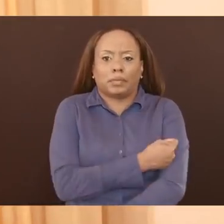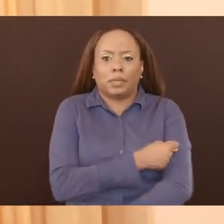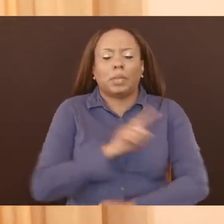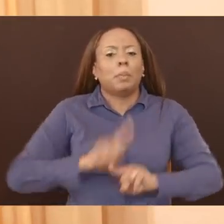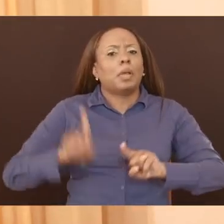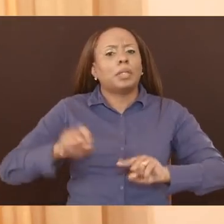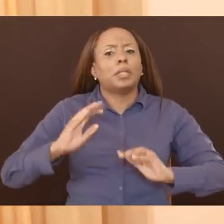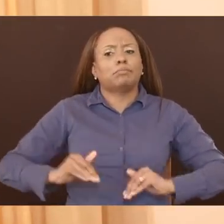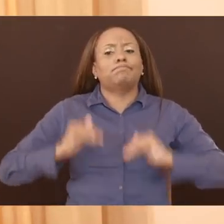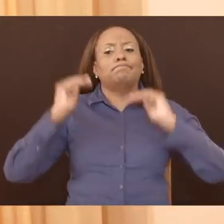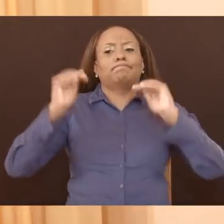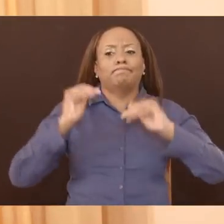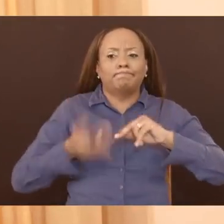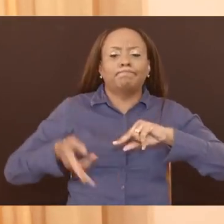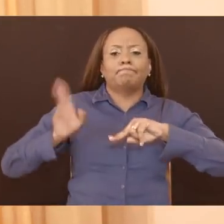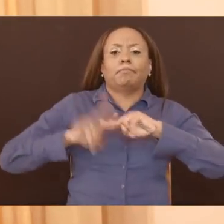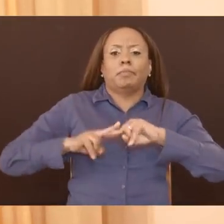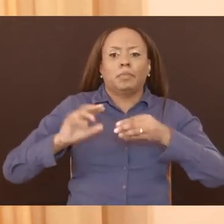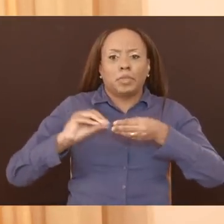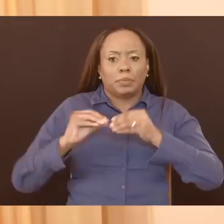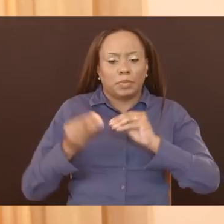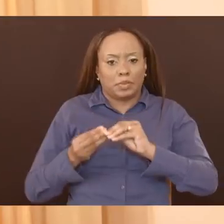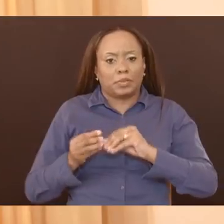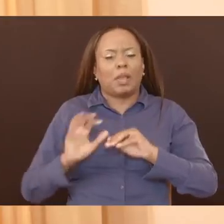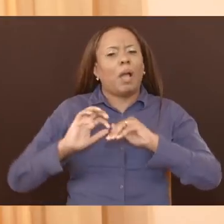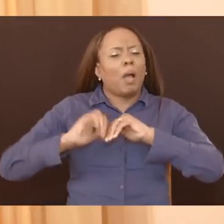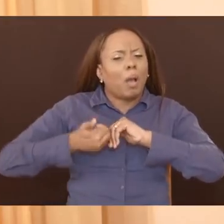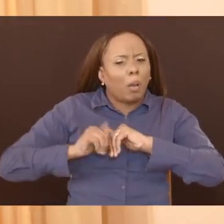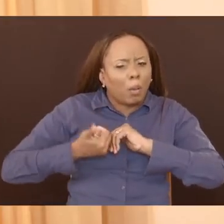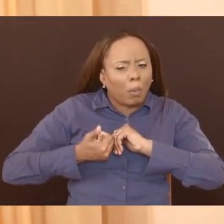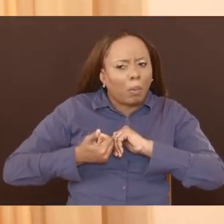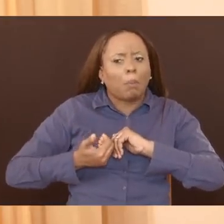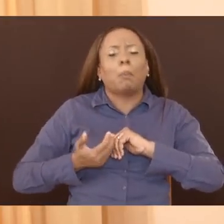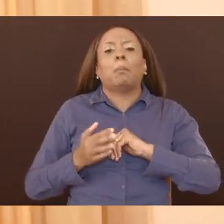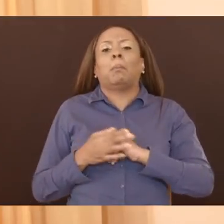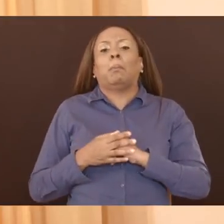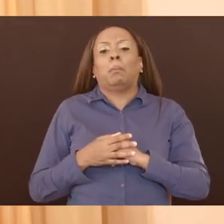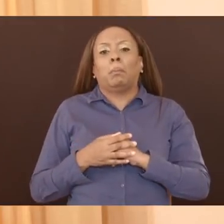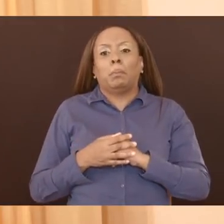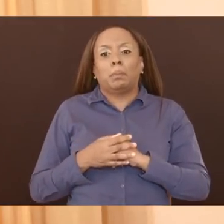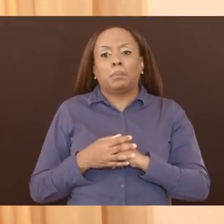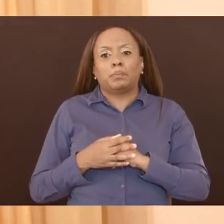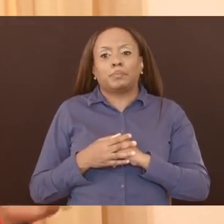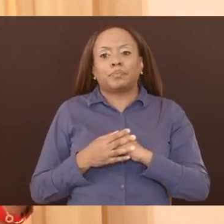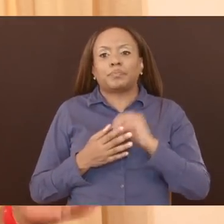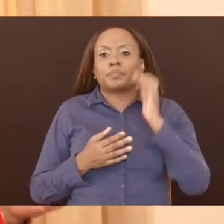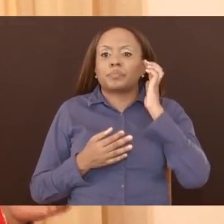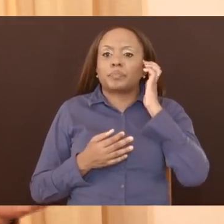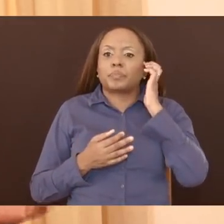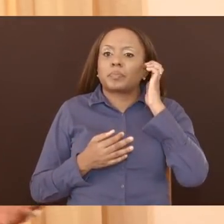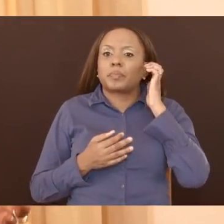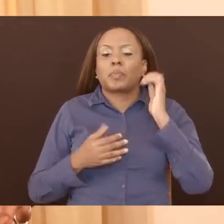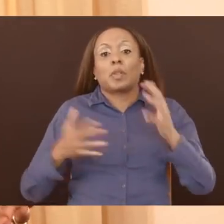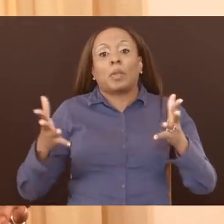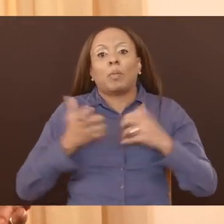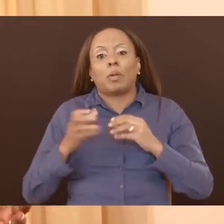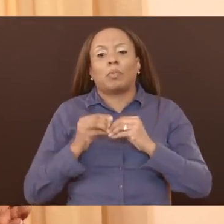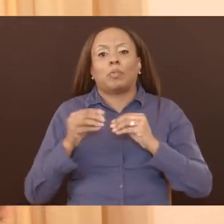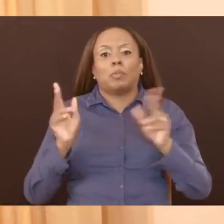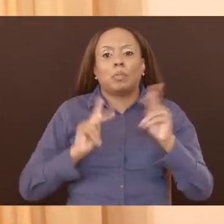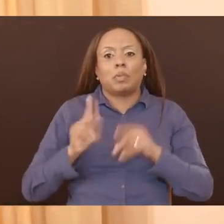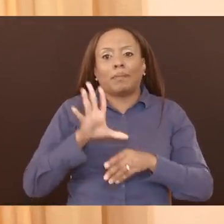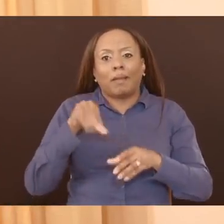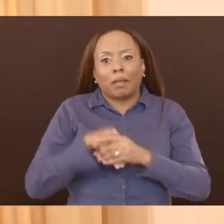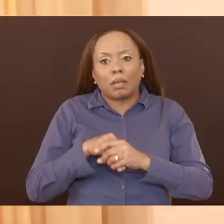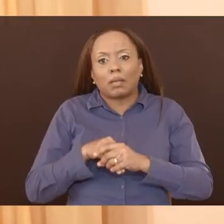these numbers urgently. And in order to boost these numbers, we need to expand the fight and to get more people on board. I